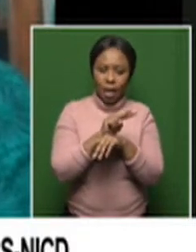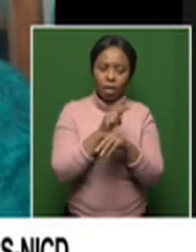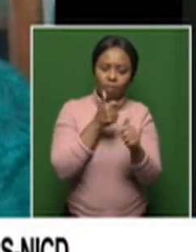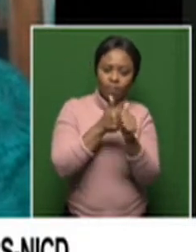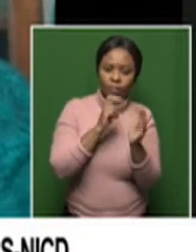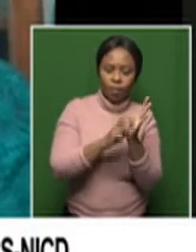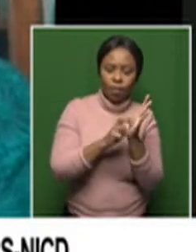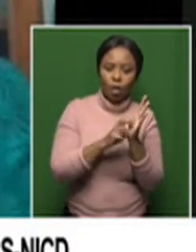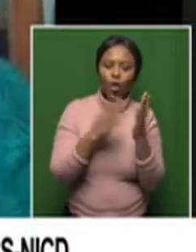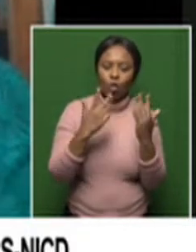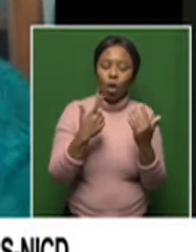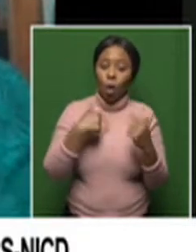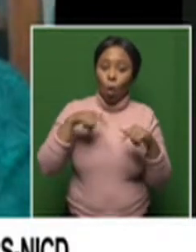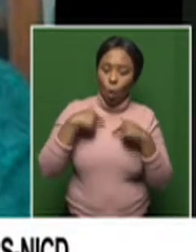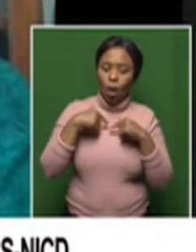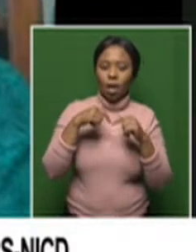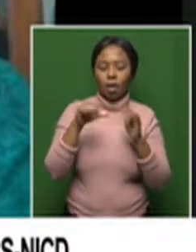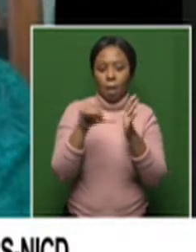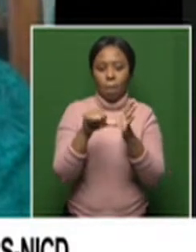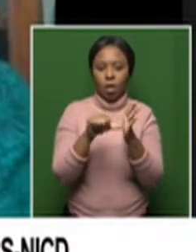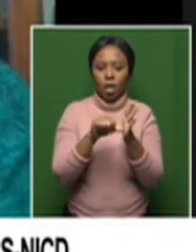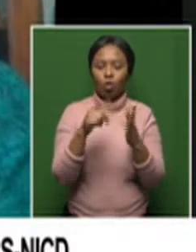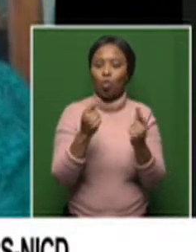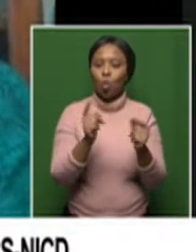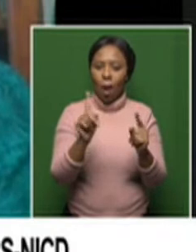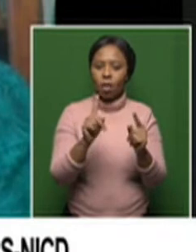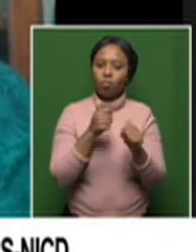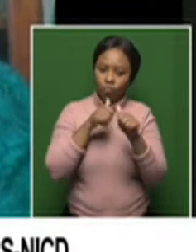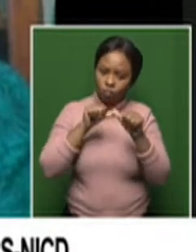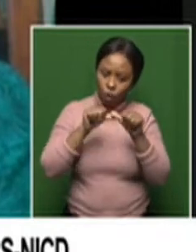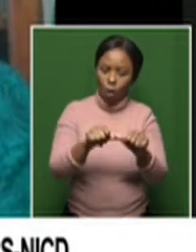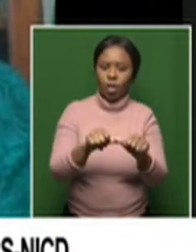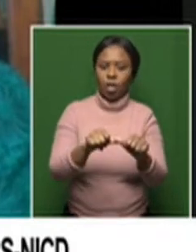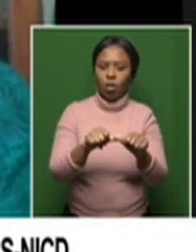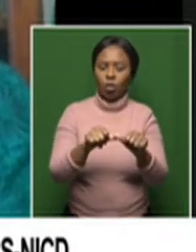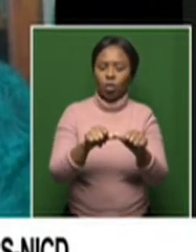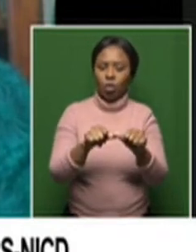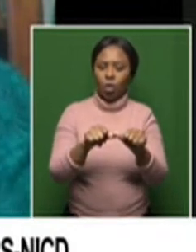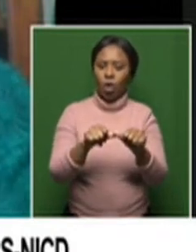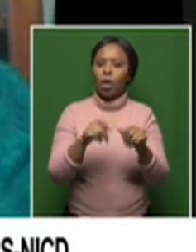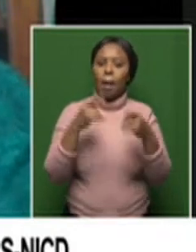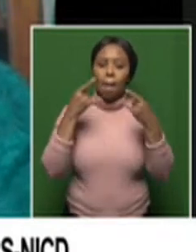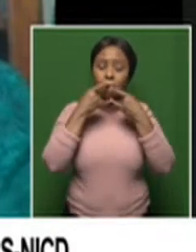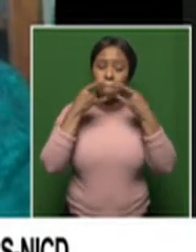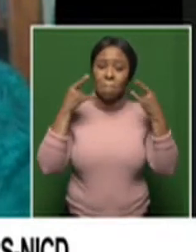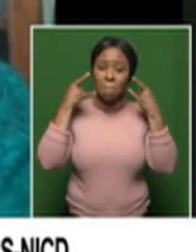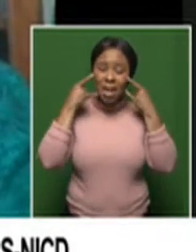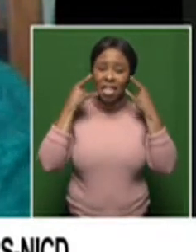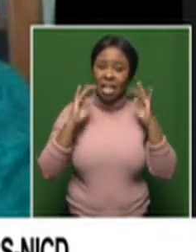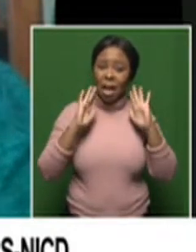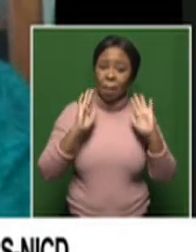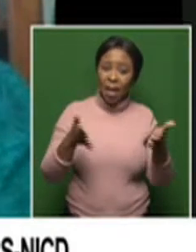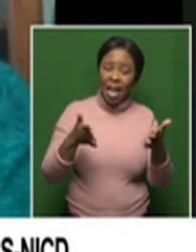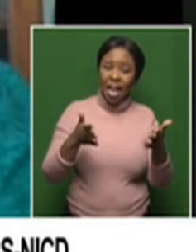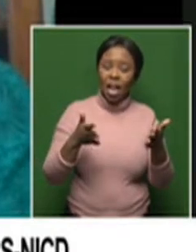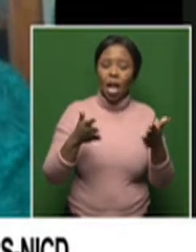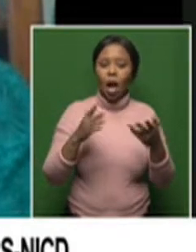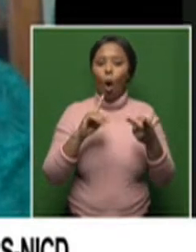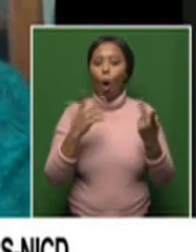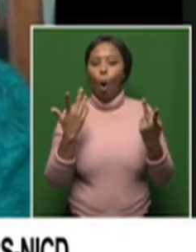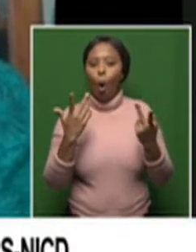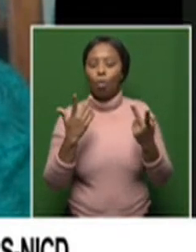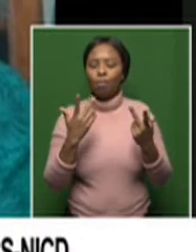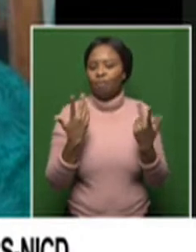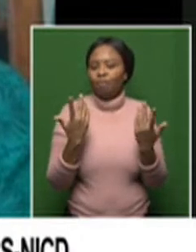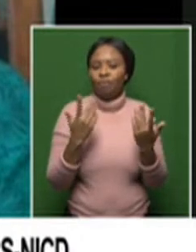we need to, it's important for all of us to continue to not only wearing the mask or following the necessary